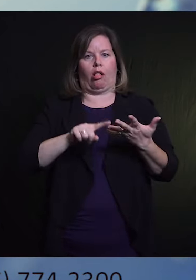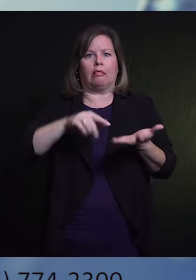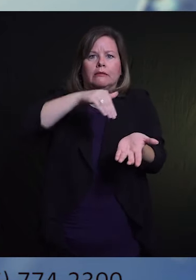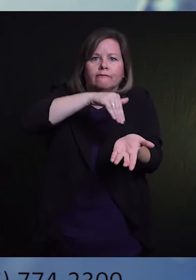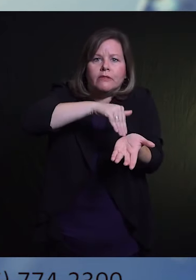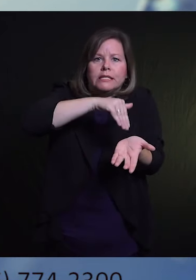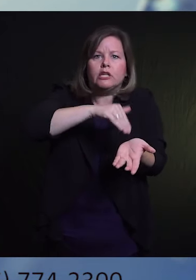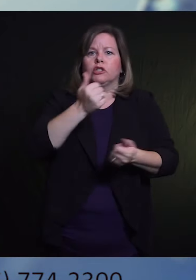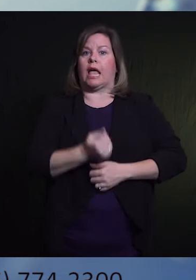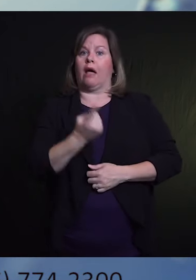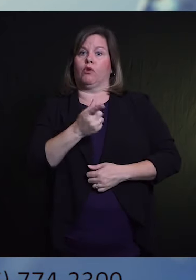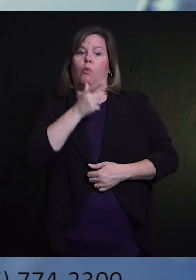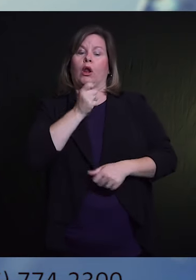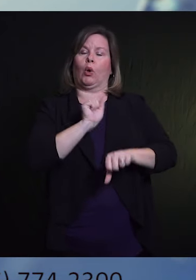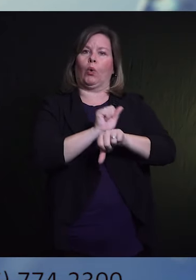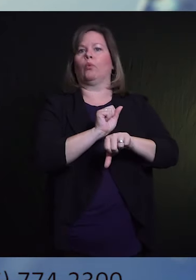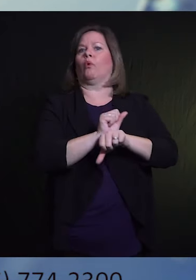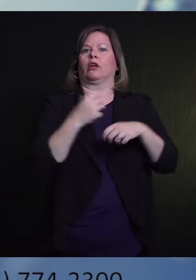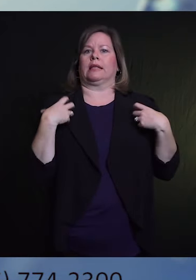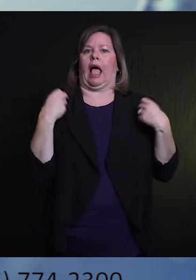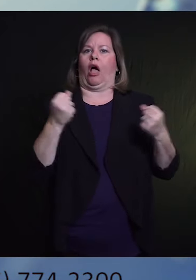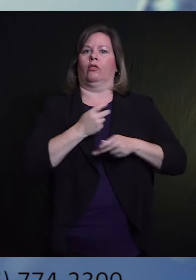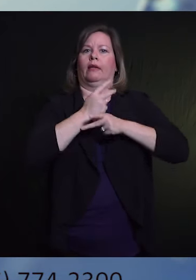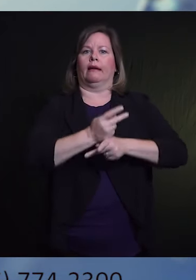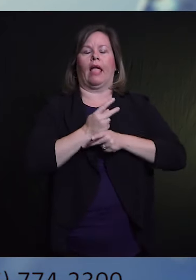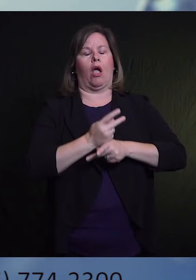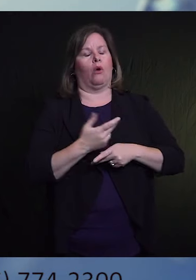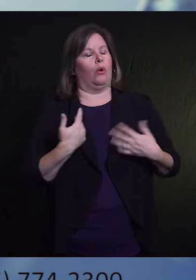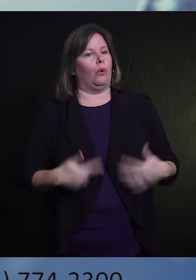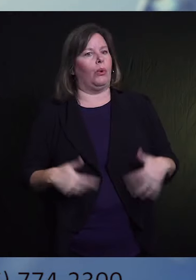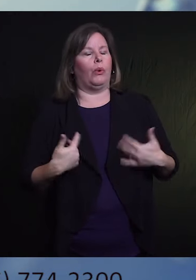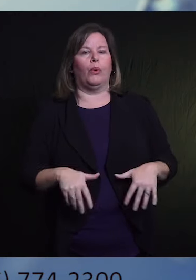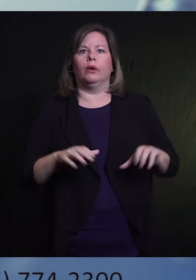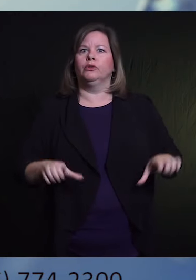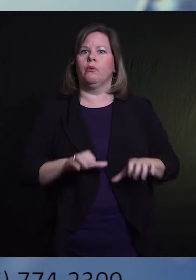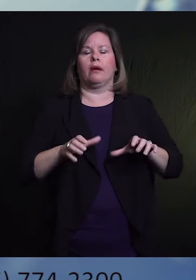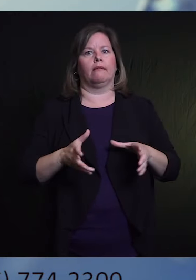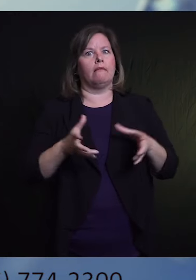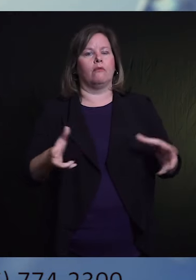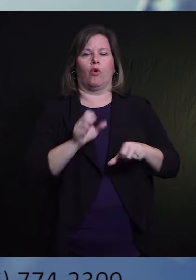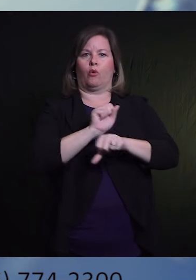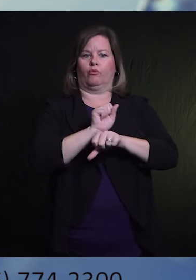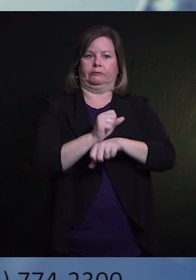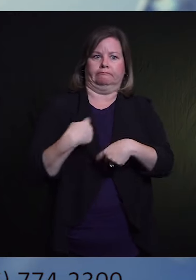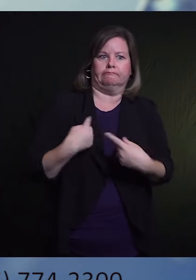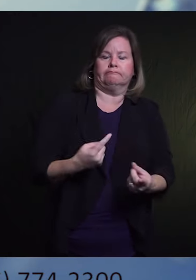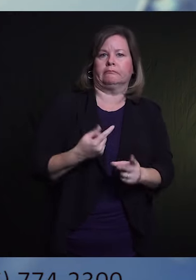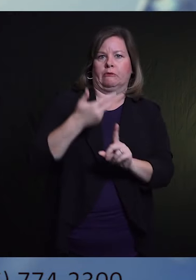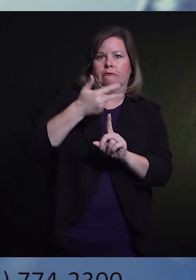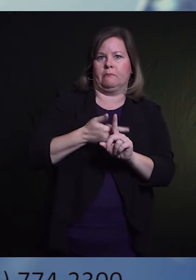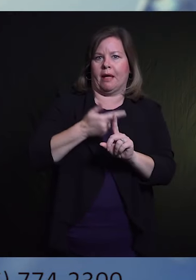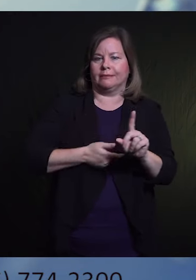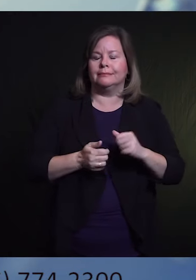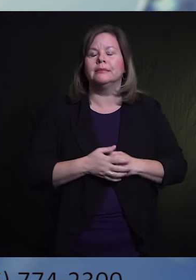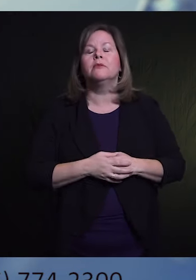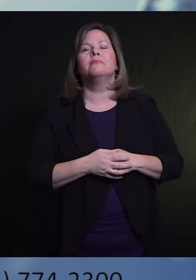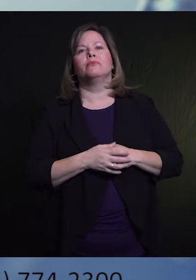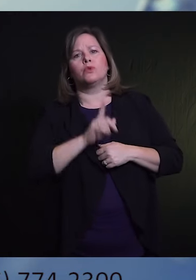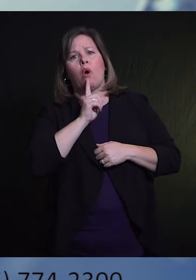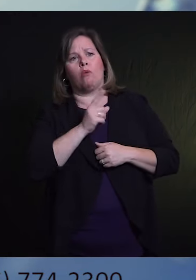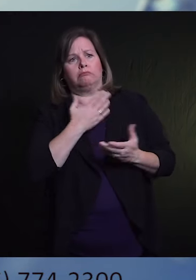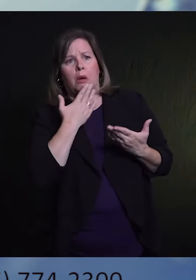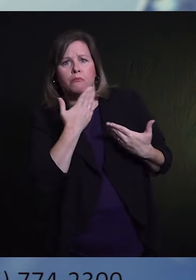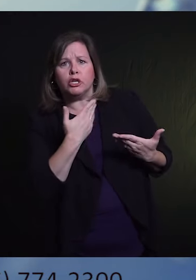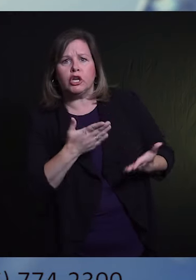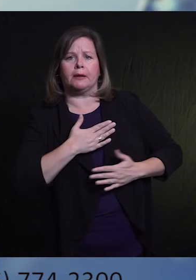works in healthcare has done so much over the course of the past couple of months. And please appreciate them and donate blood